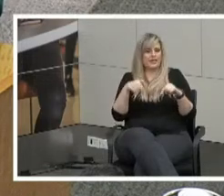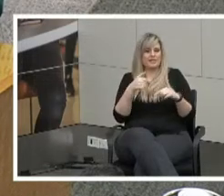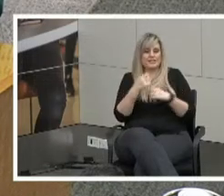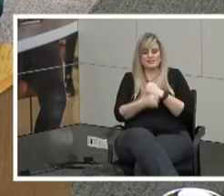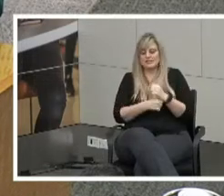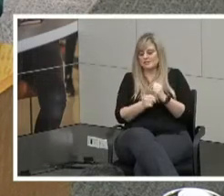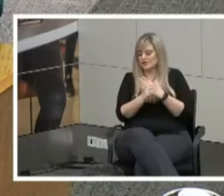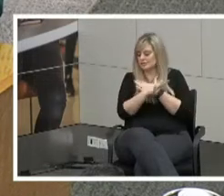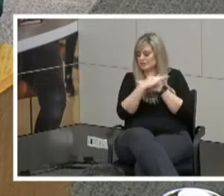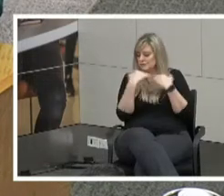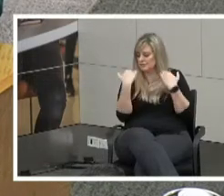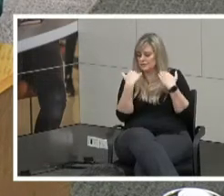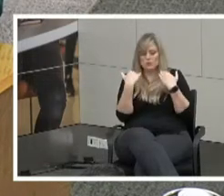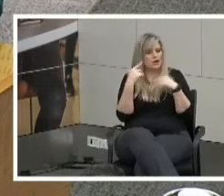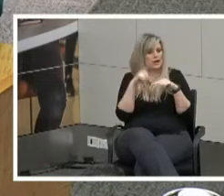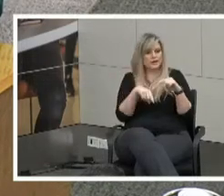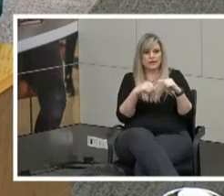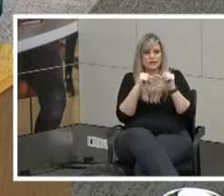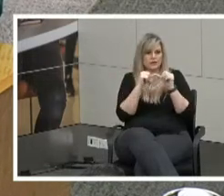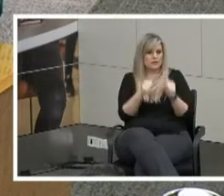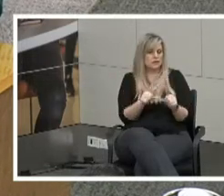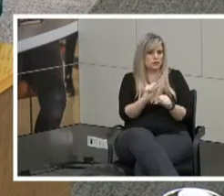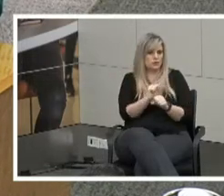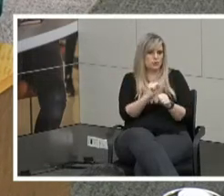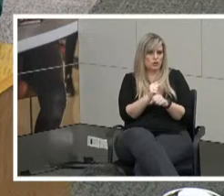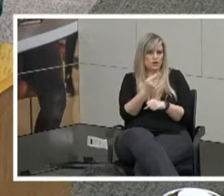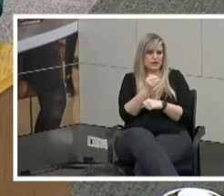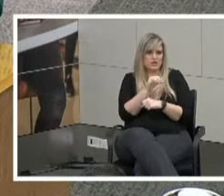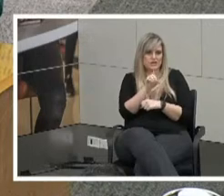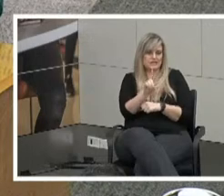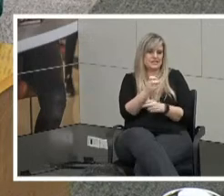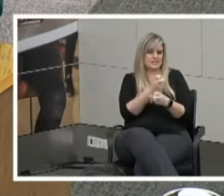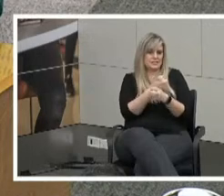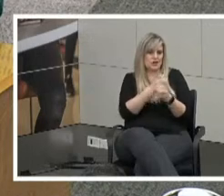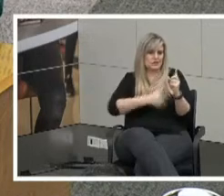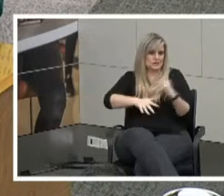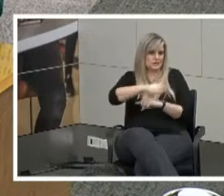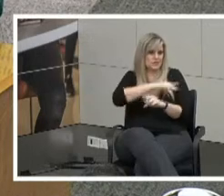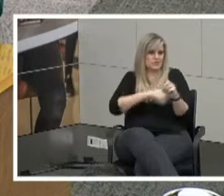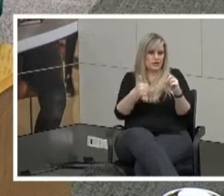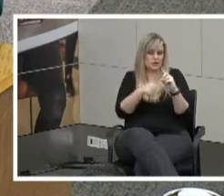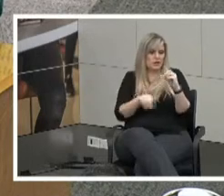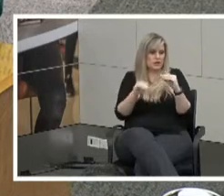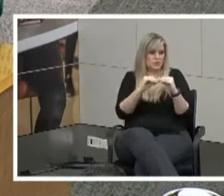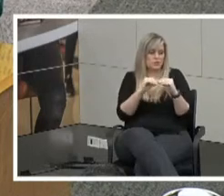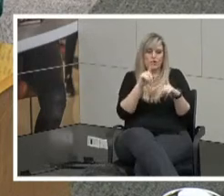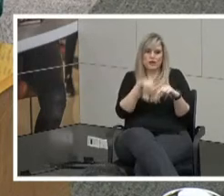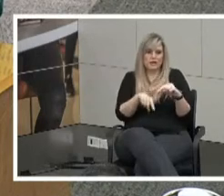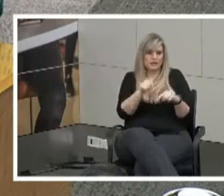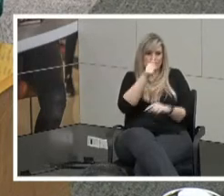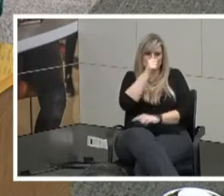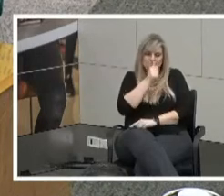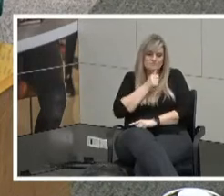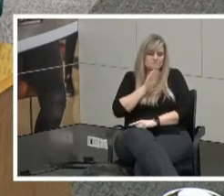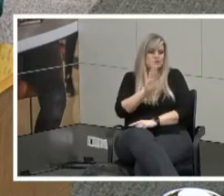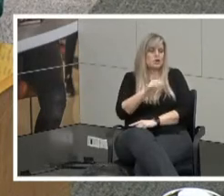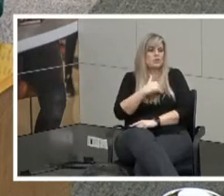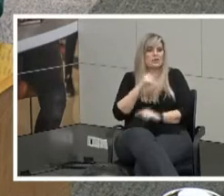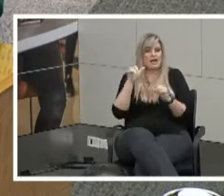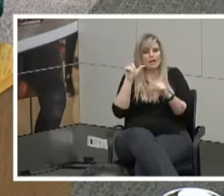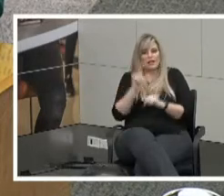year I have decided that I cannot work in hi's toxic environment anymore I can no longer tolerate the low